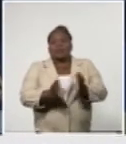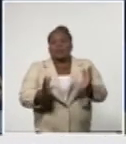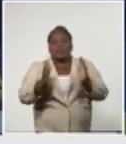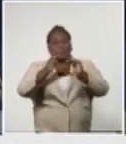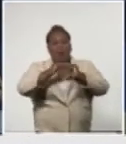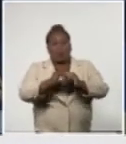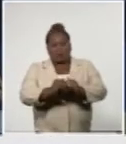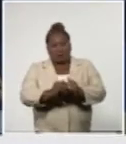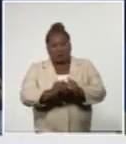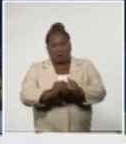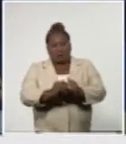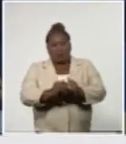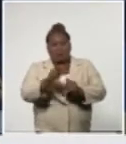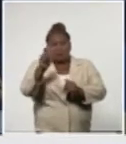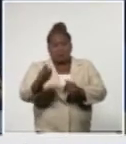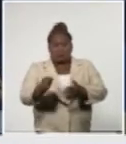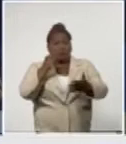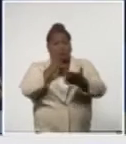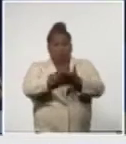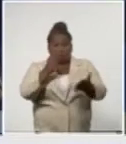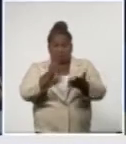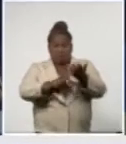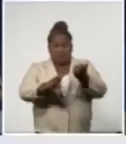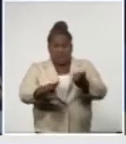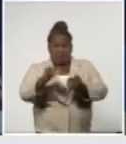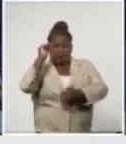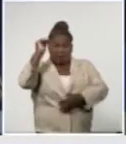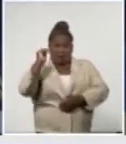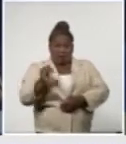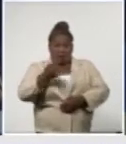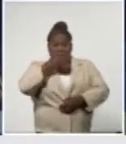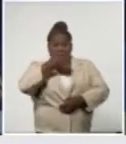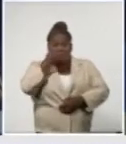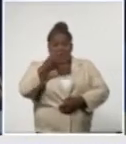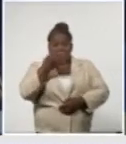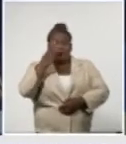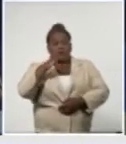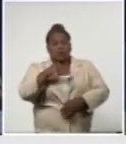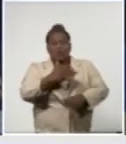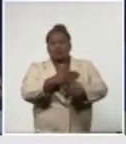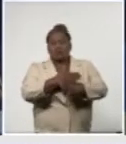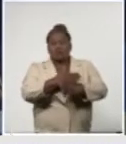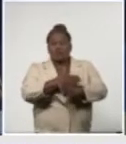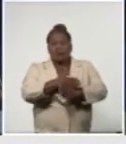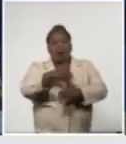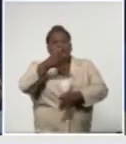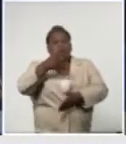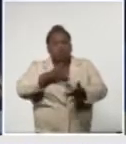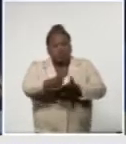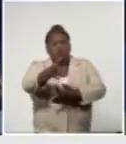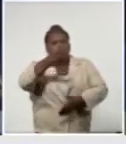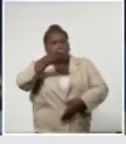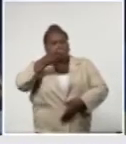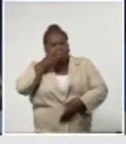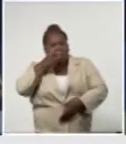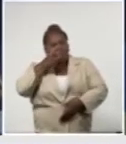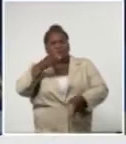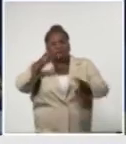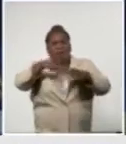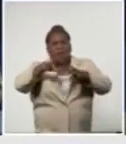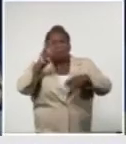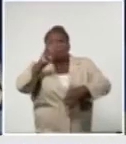forth. What I want is to illustrate that the lack of appearance of confirmed cases in